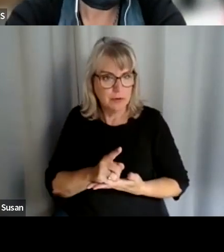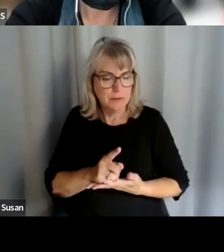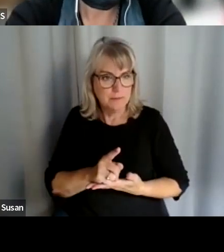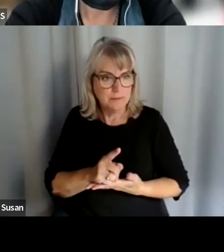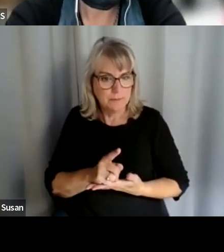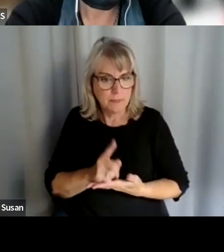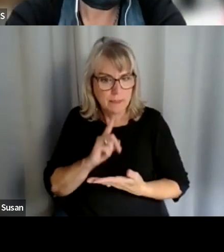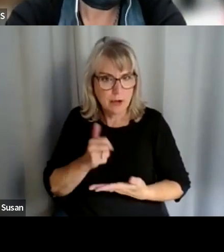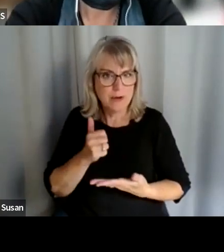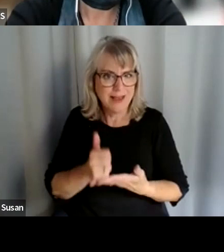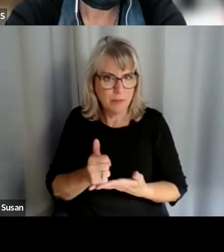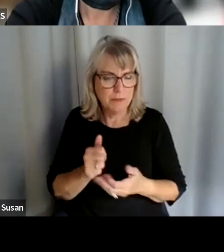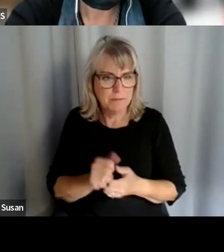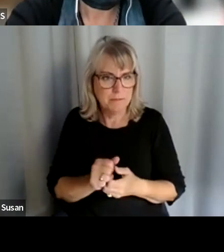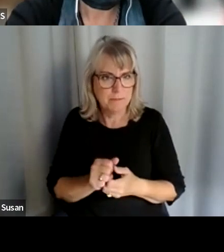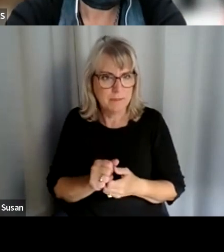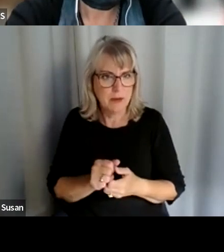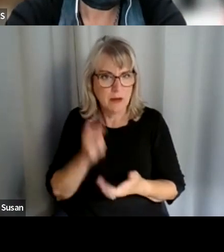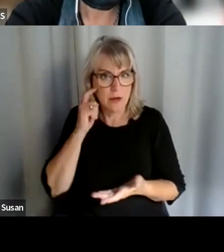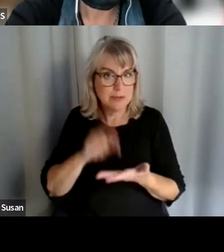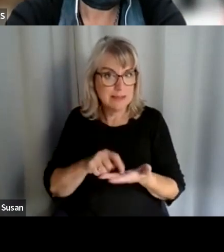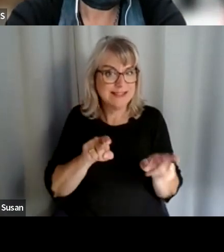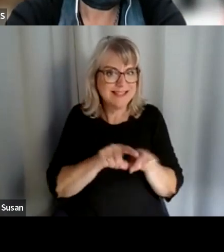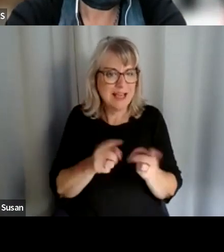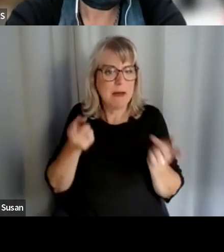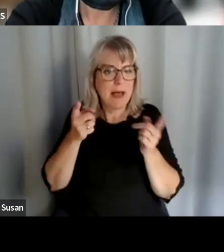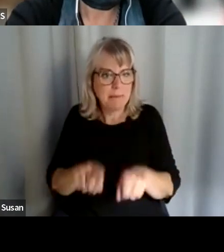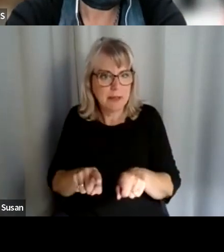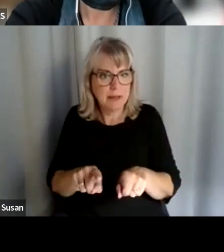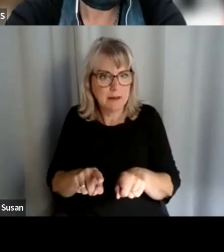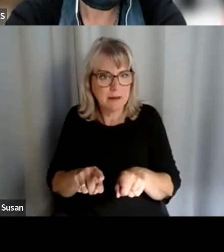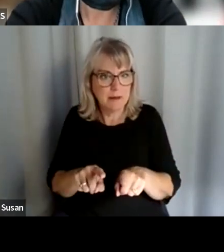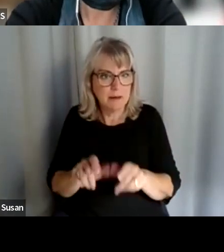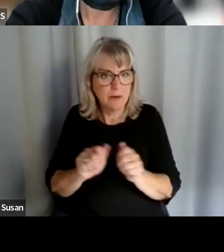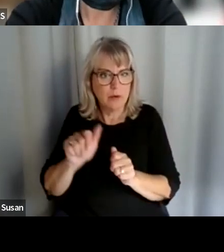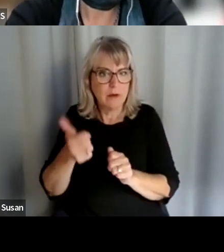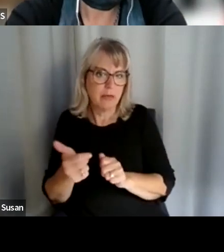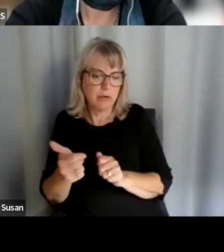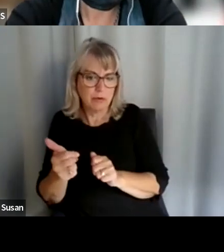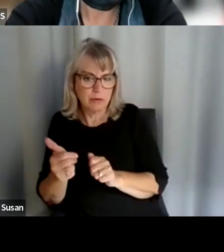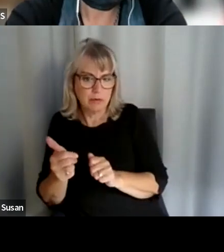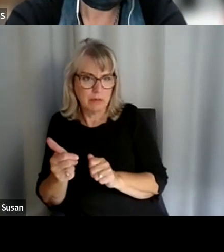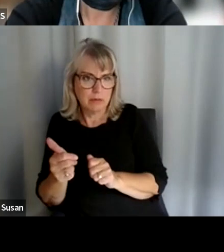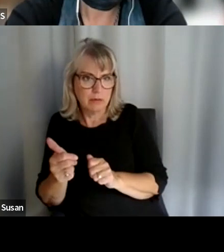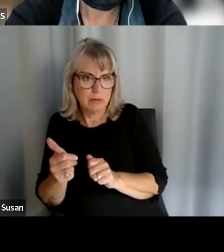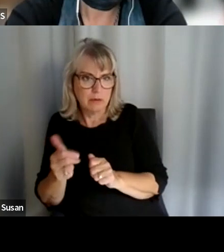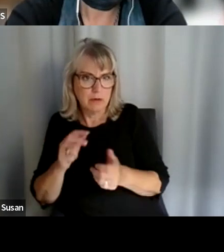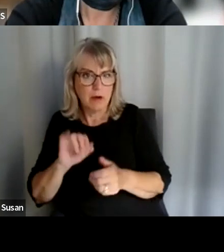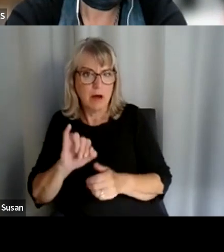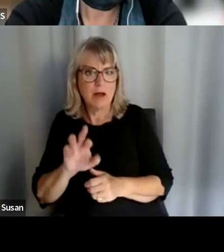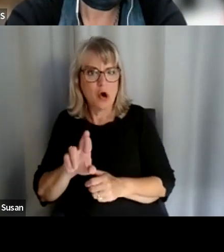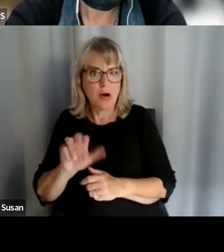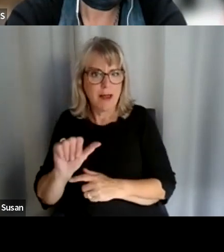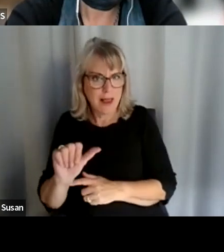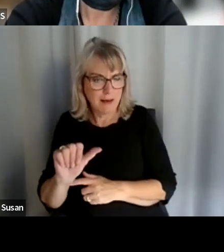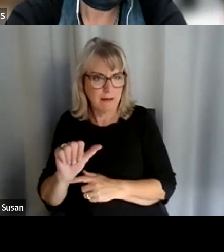help procurement professionals. I don't see the same thing happening in some where we are with some of our IRA. With the intentions of IRA, the